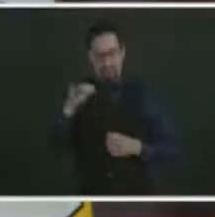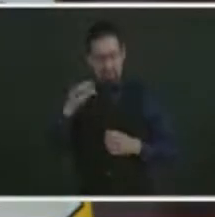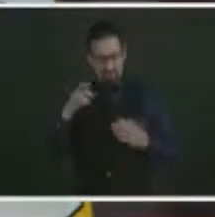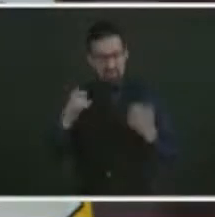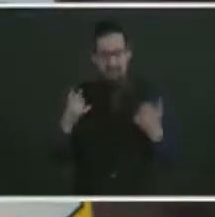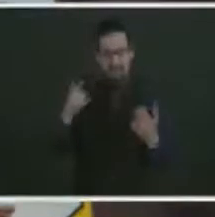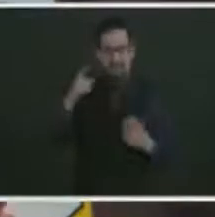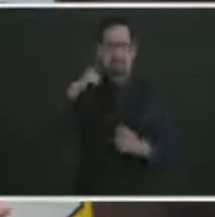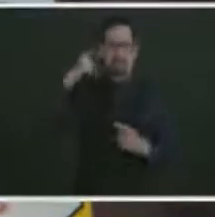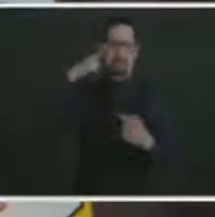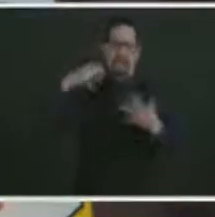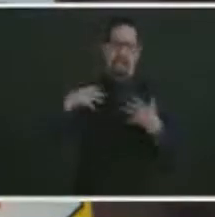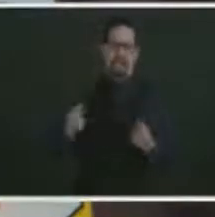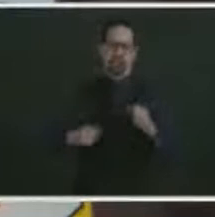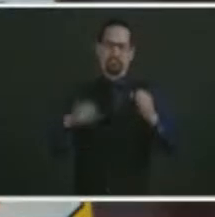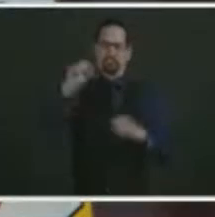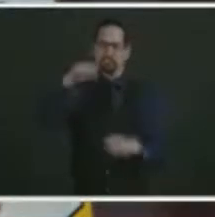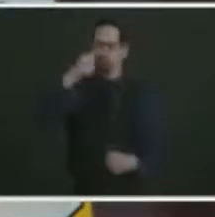whole family,